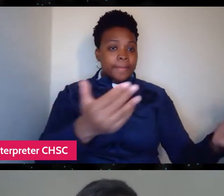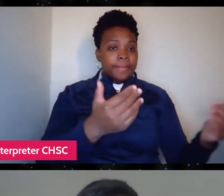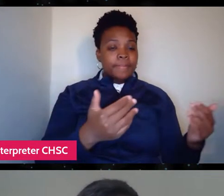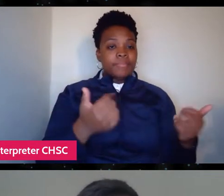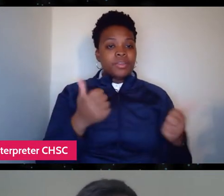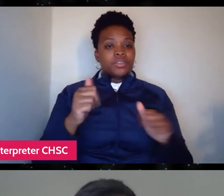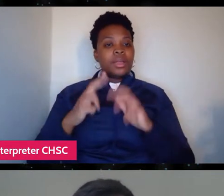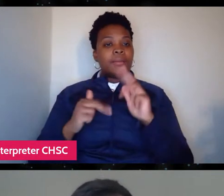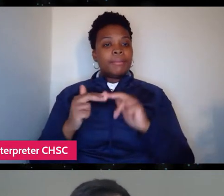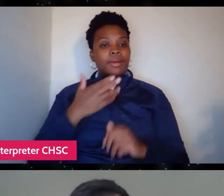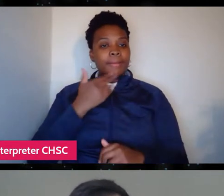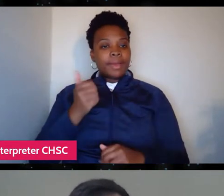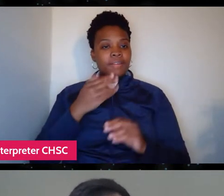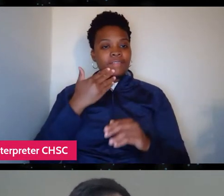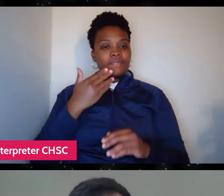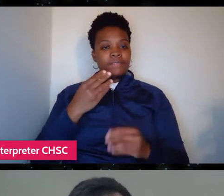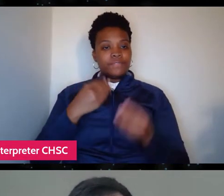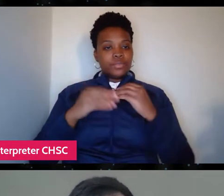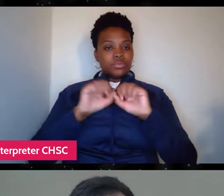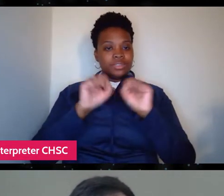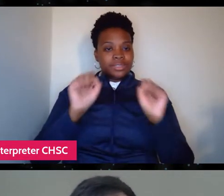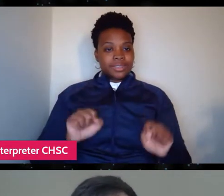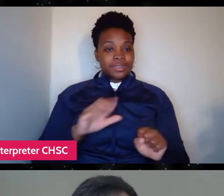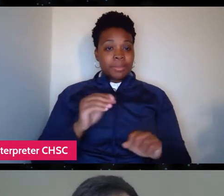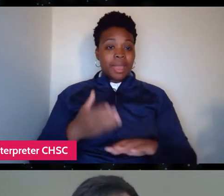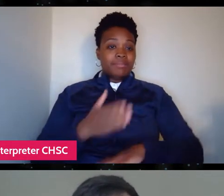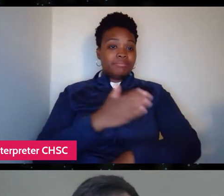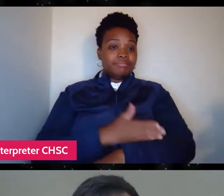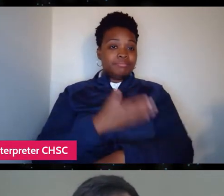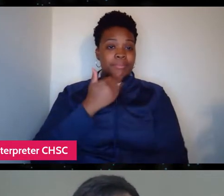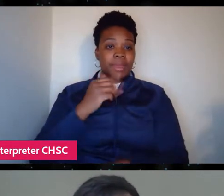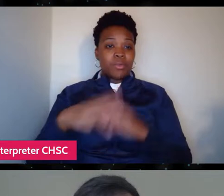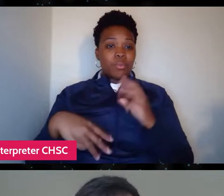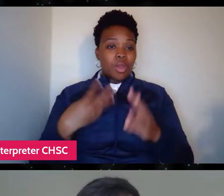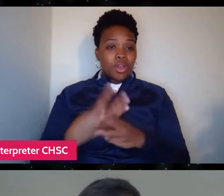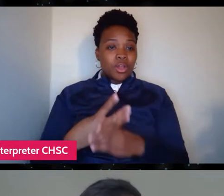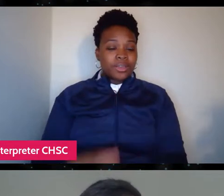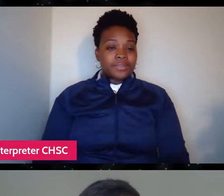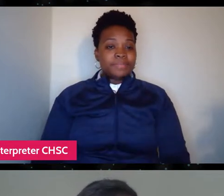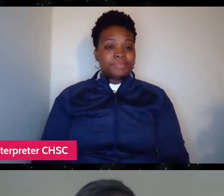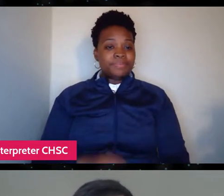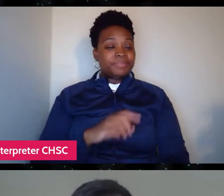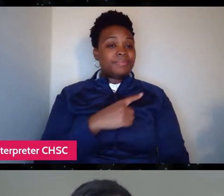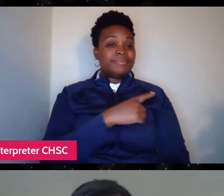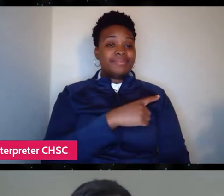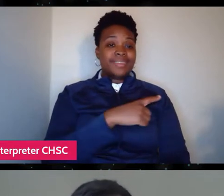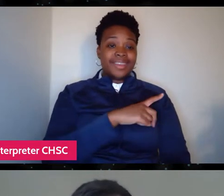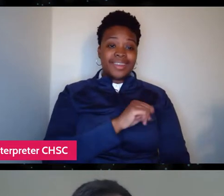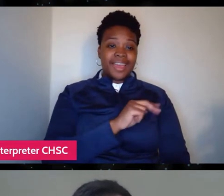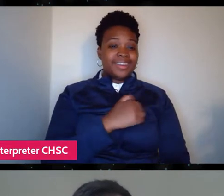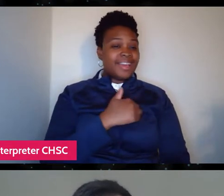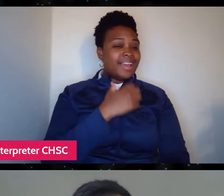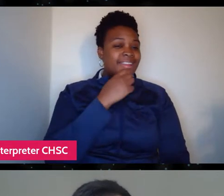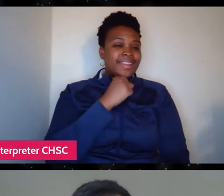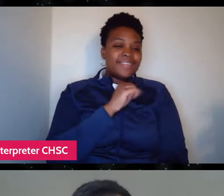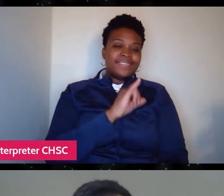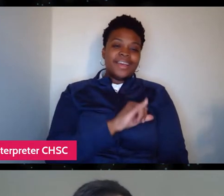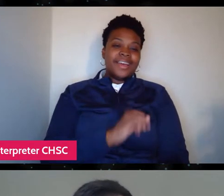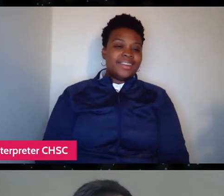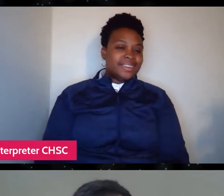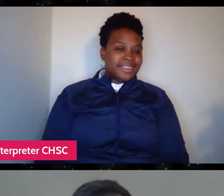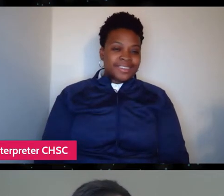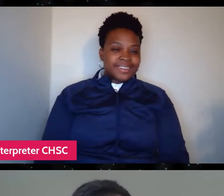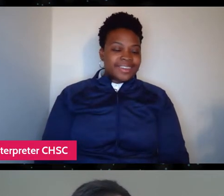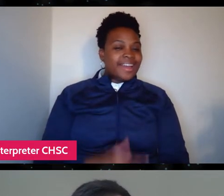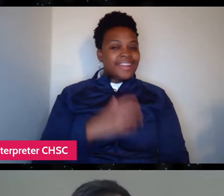food system and a better world. I love that. I really hope you guys, I just love the embracing